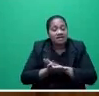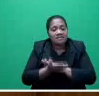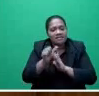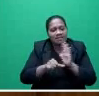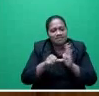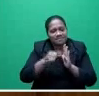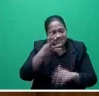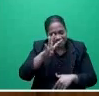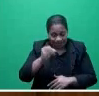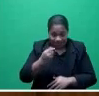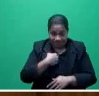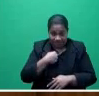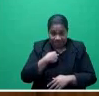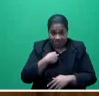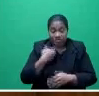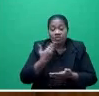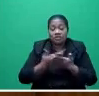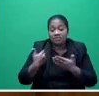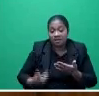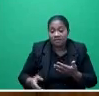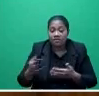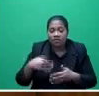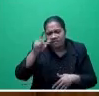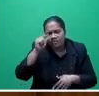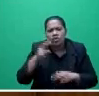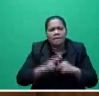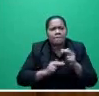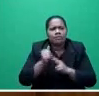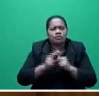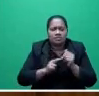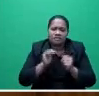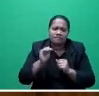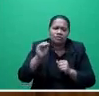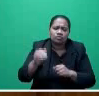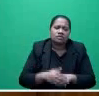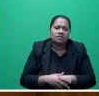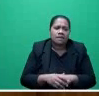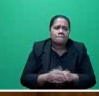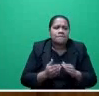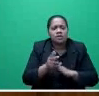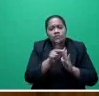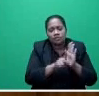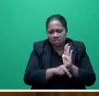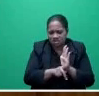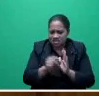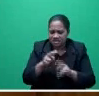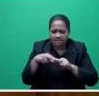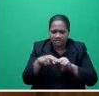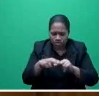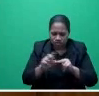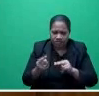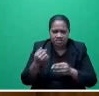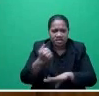on behalf of all those Fijians who are building their future by the policies passed by Fiji First government, thank